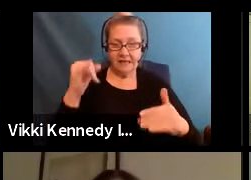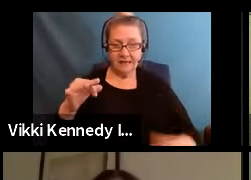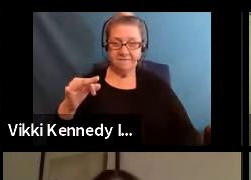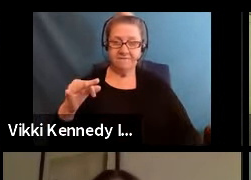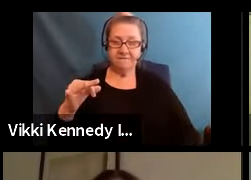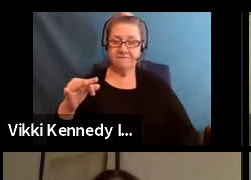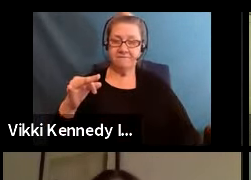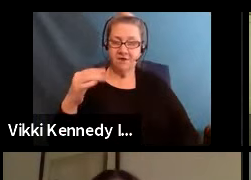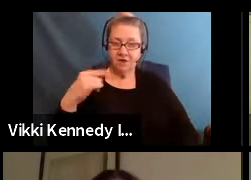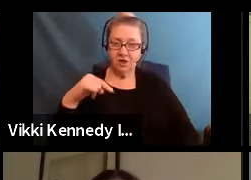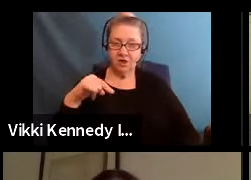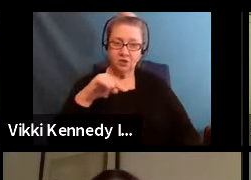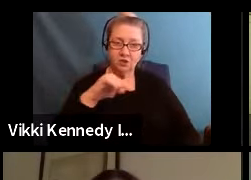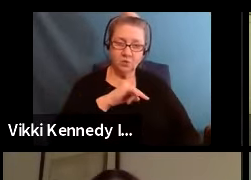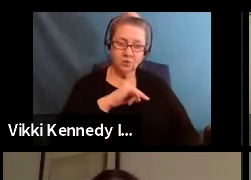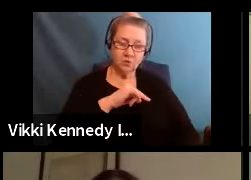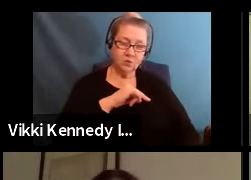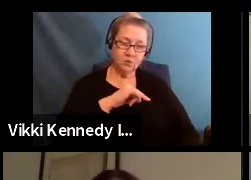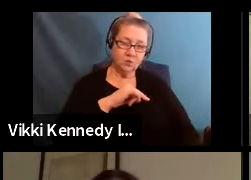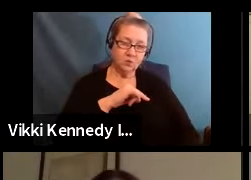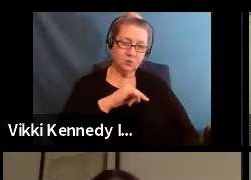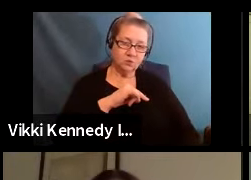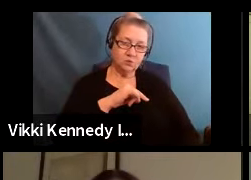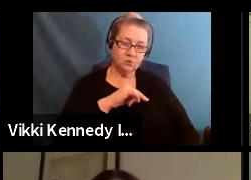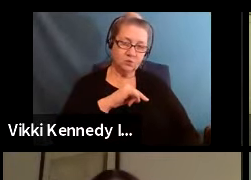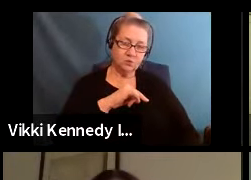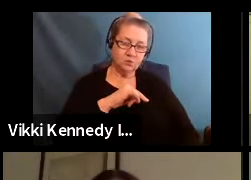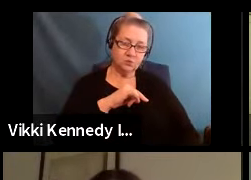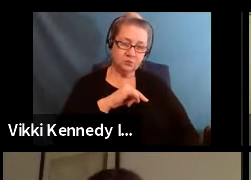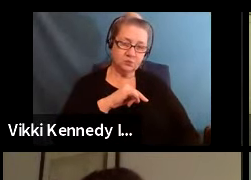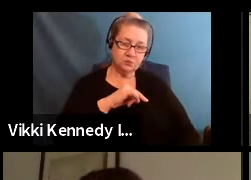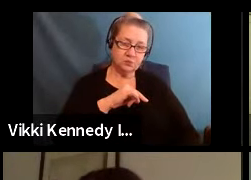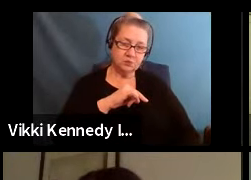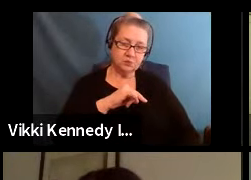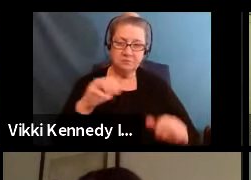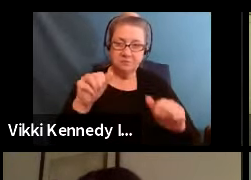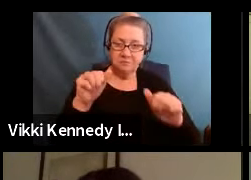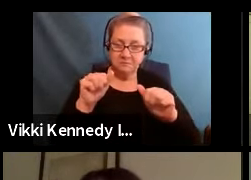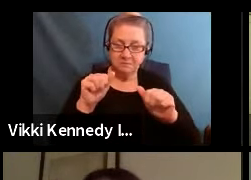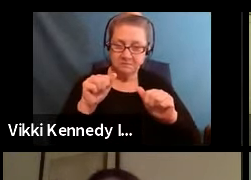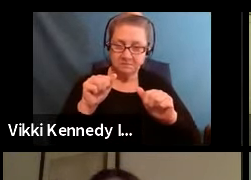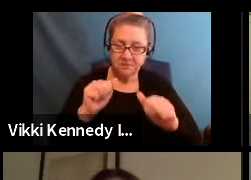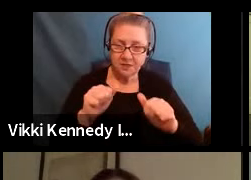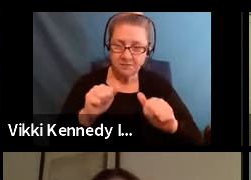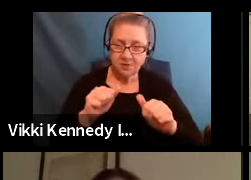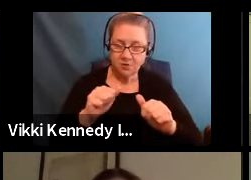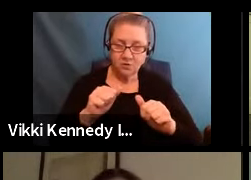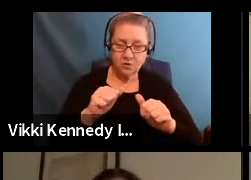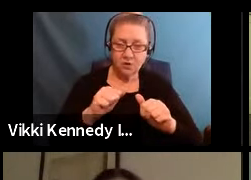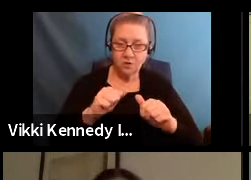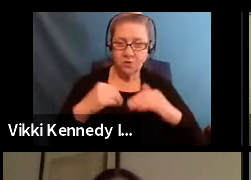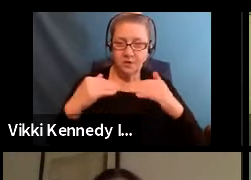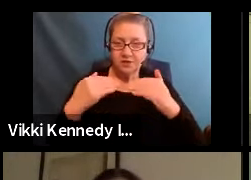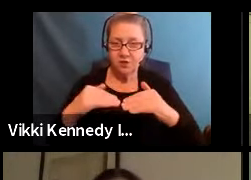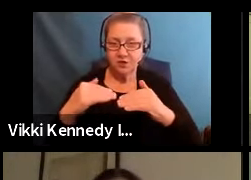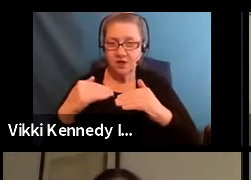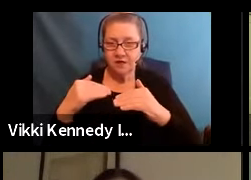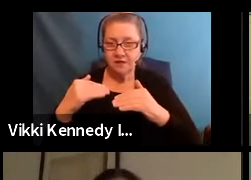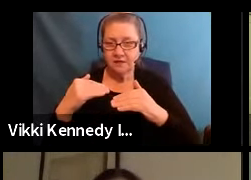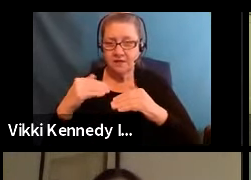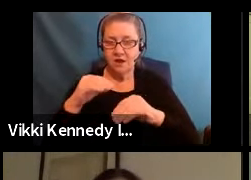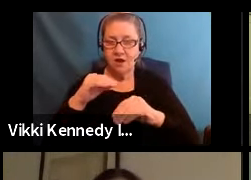are facing if you are facing significant restrictions on further restrictions